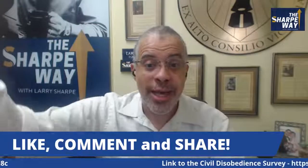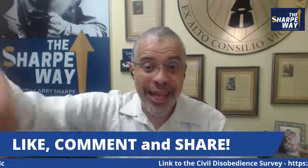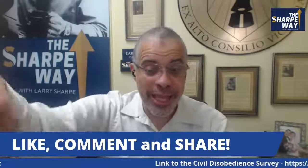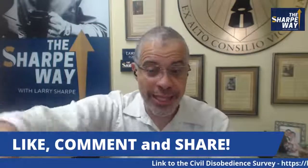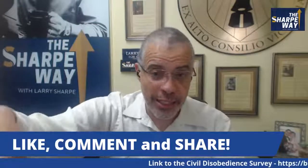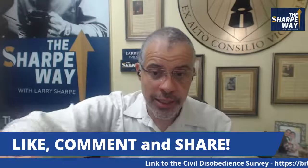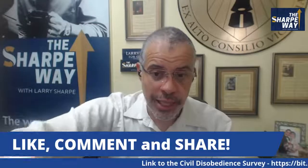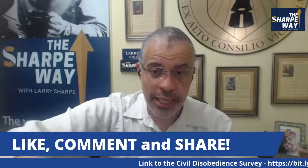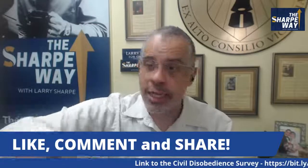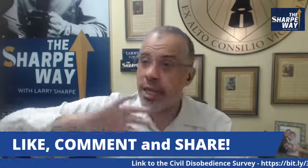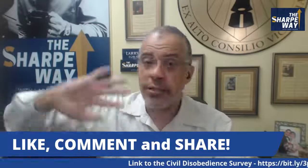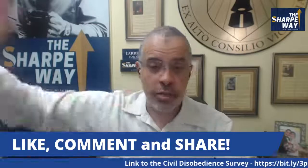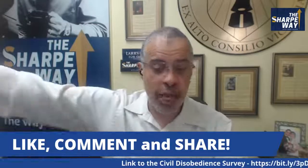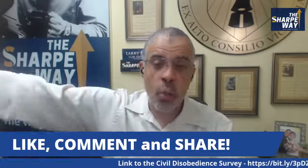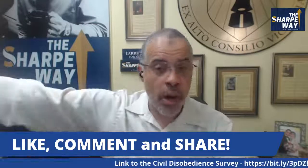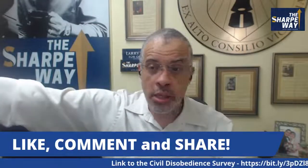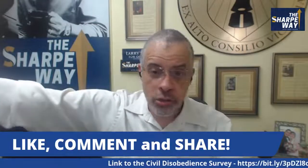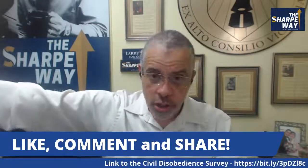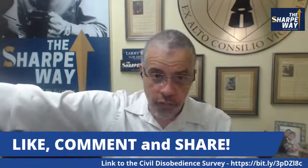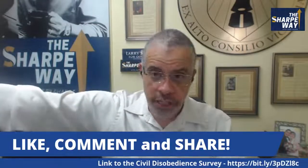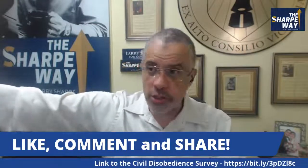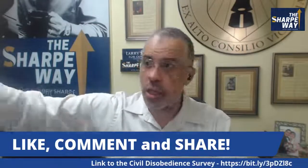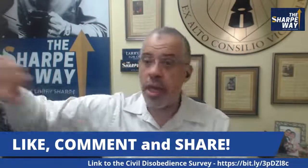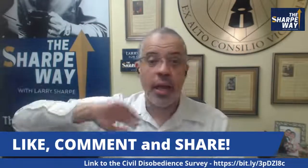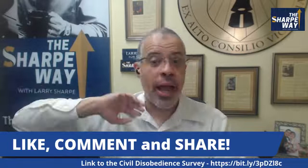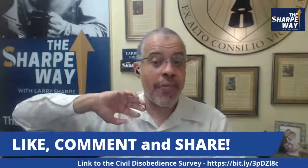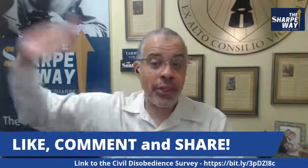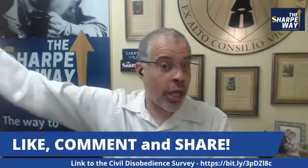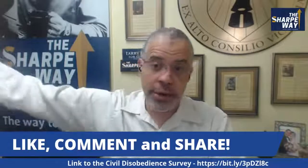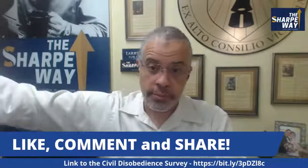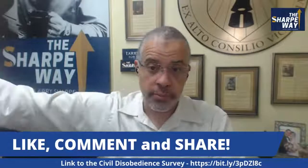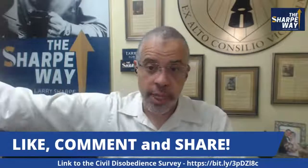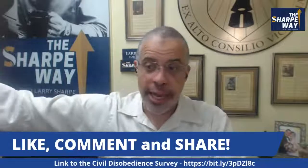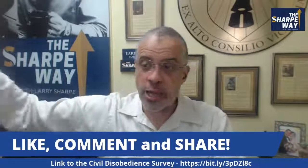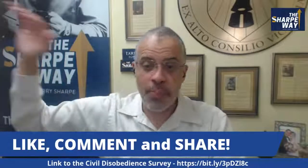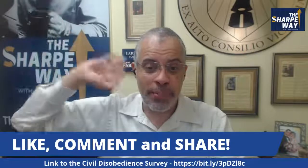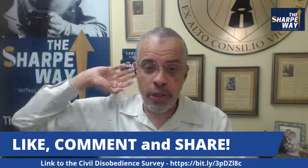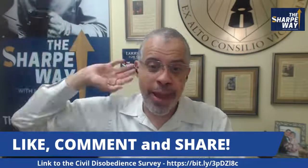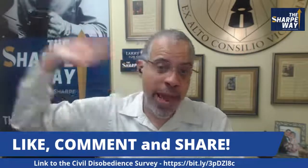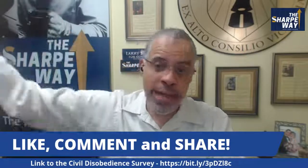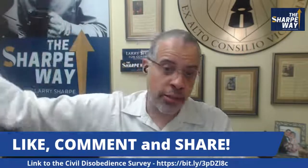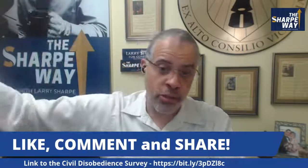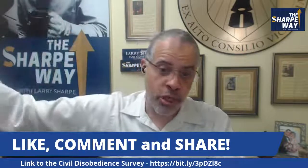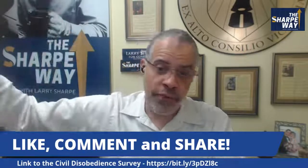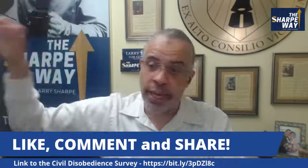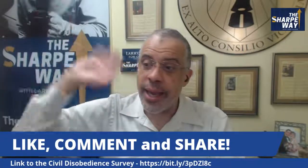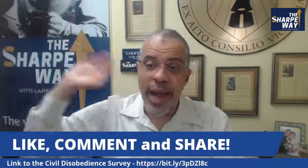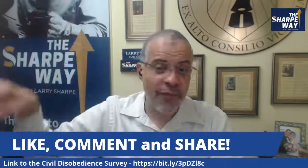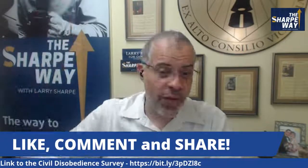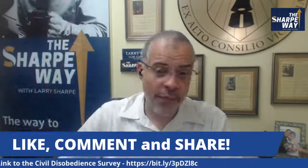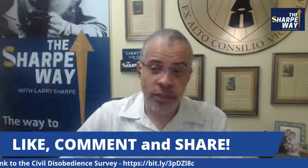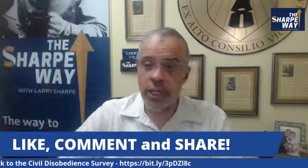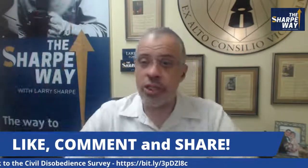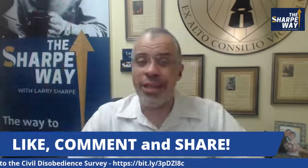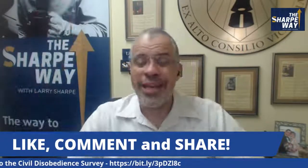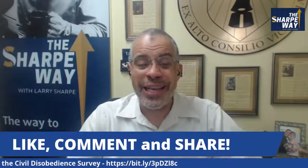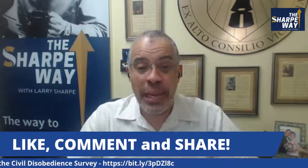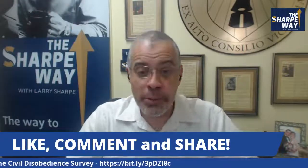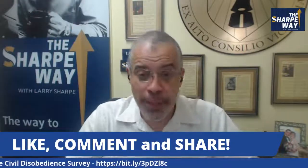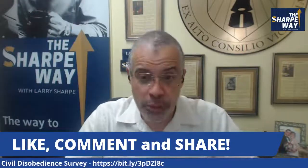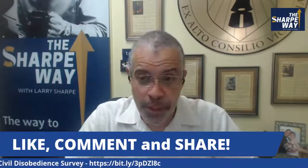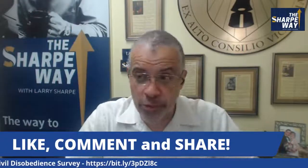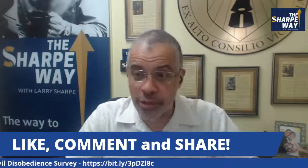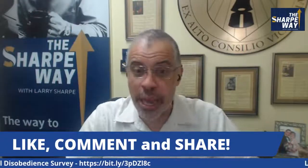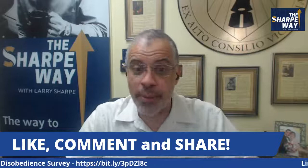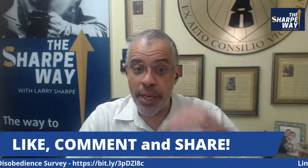them. Click this link, take one of those surveys, and then share it. Let your people know, hey, I did a survey. Have a conversation. It